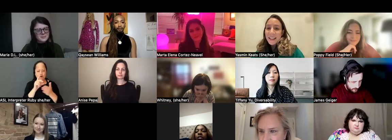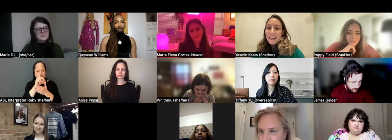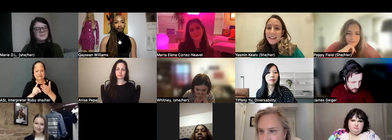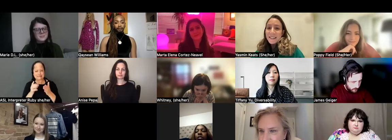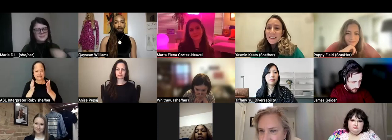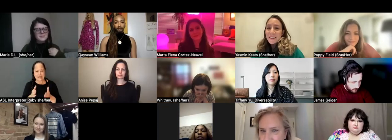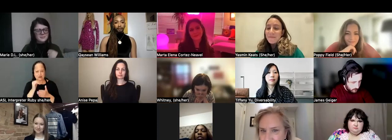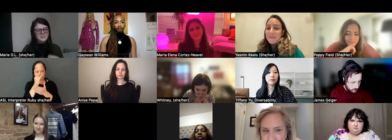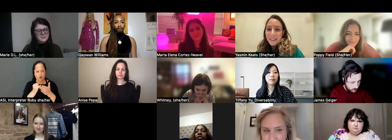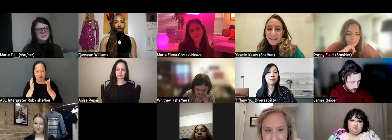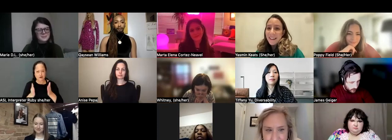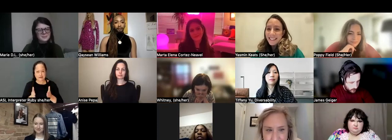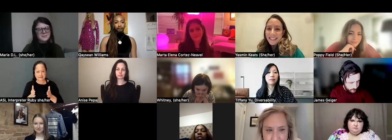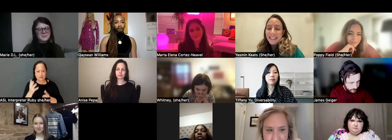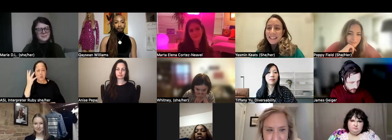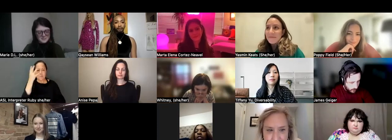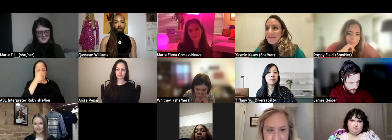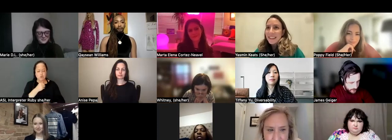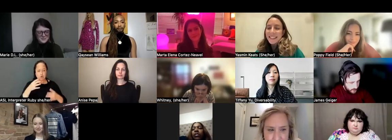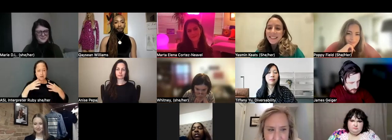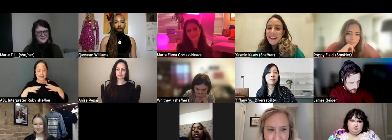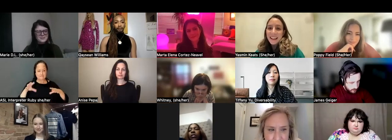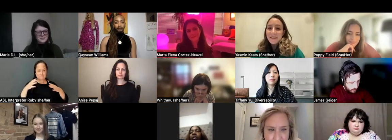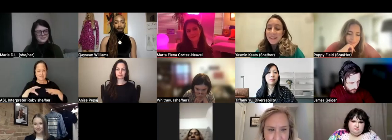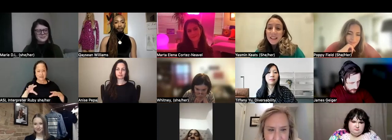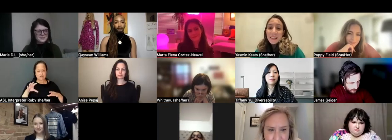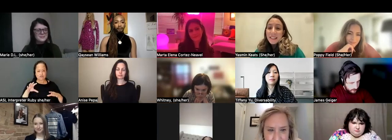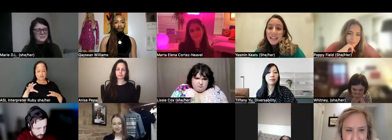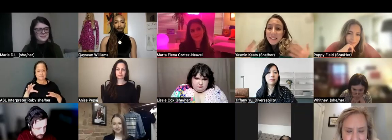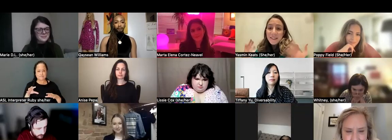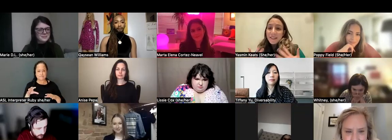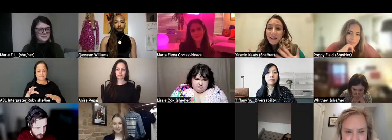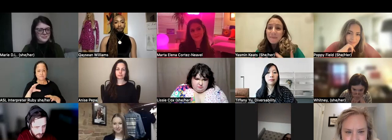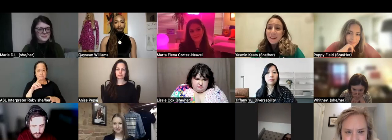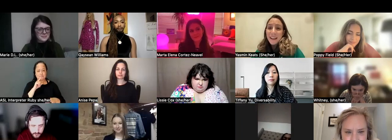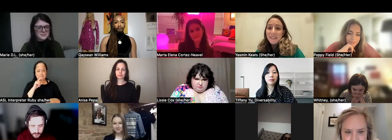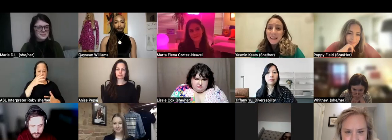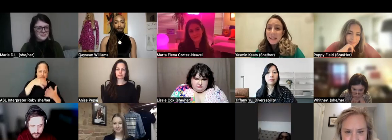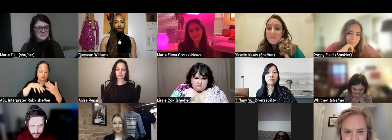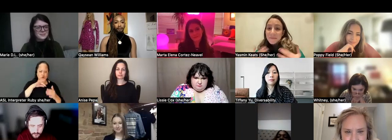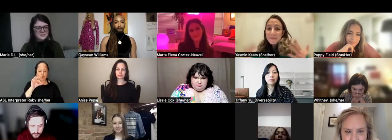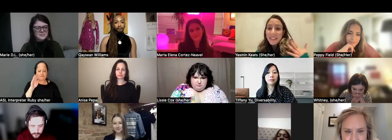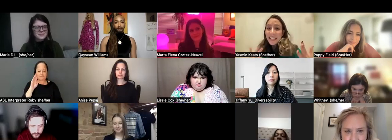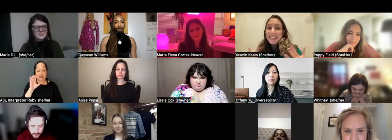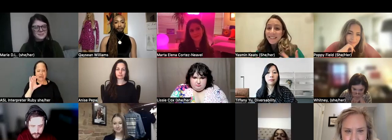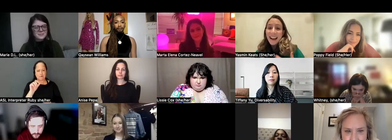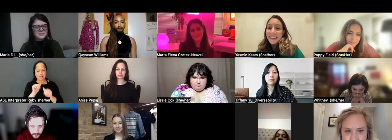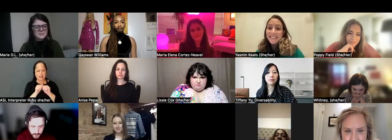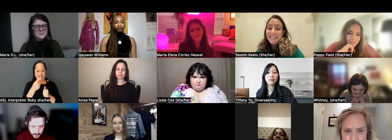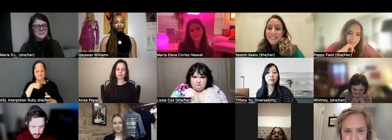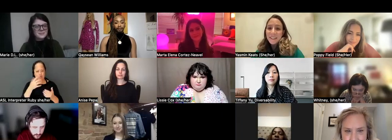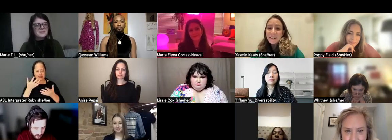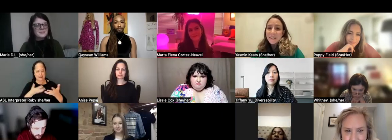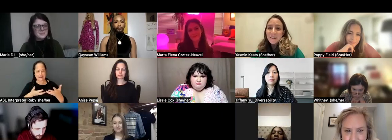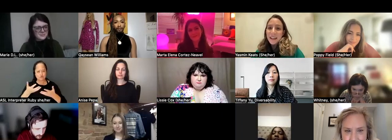artists. So beauty, fashion, it's in the social fabric of how we interact.